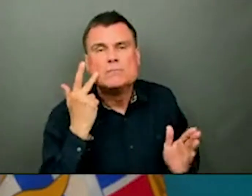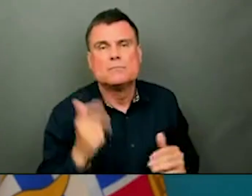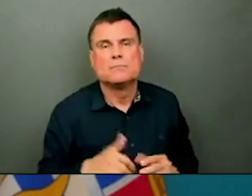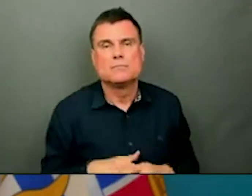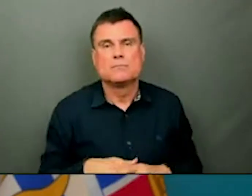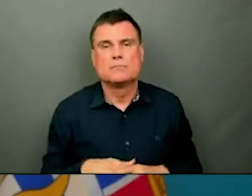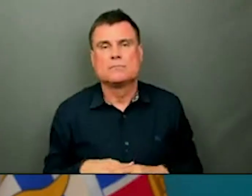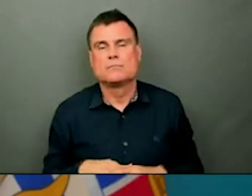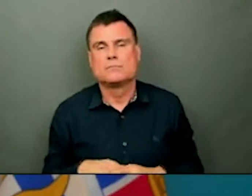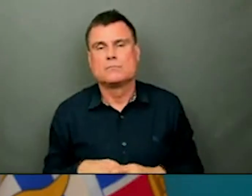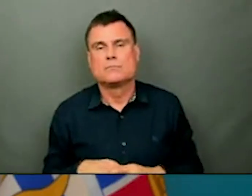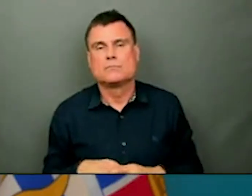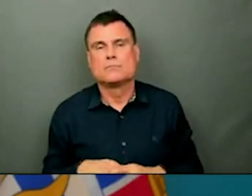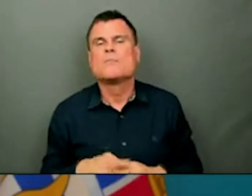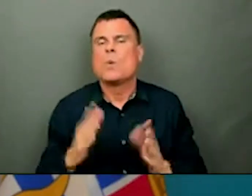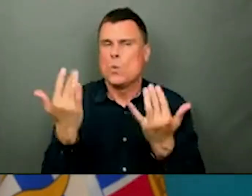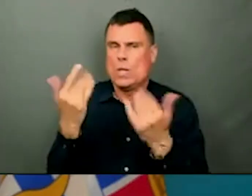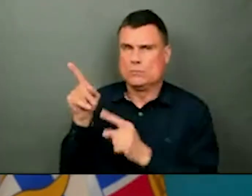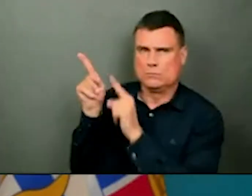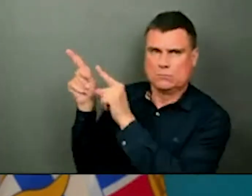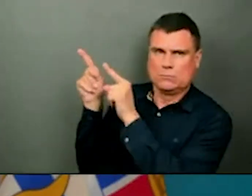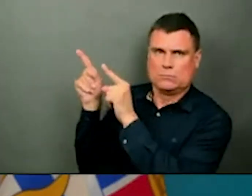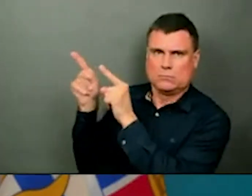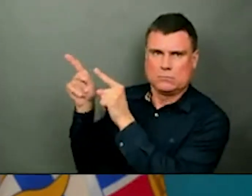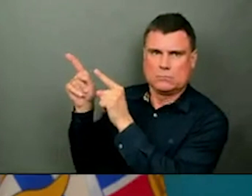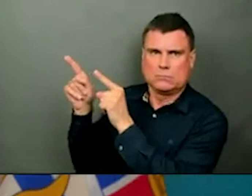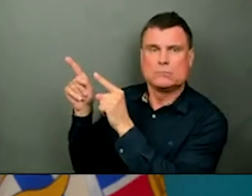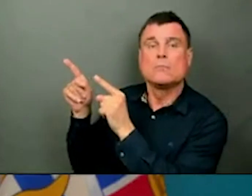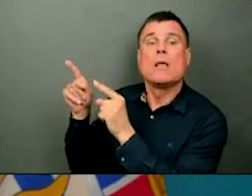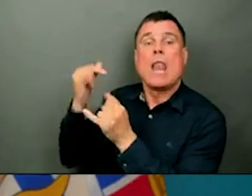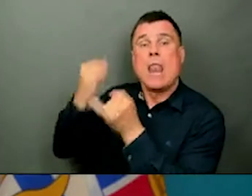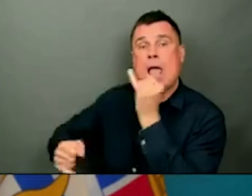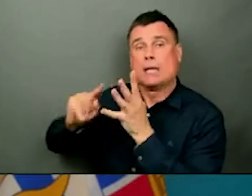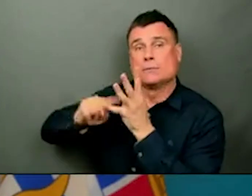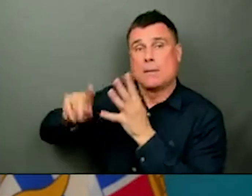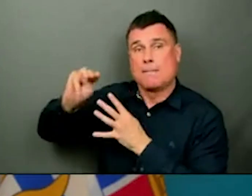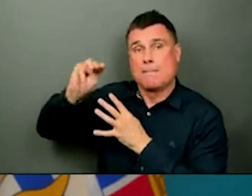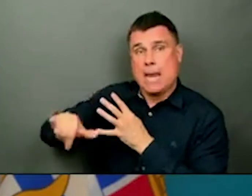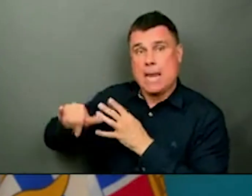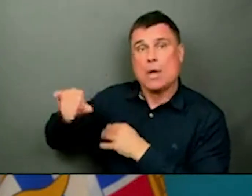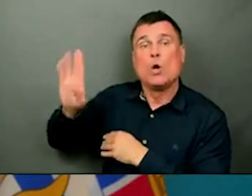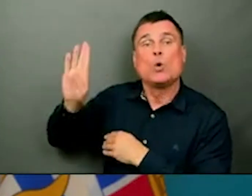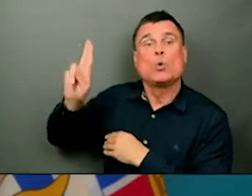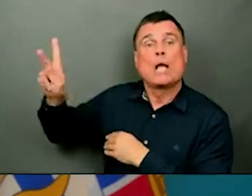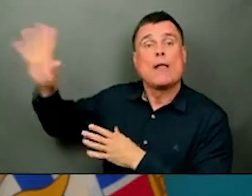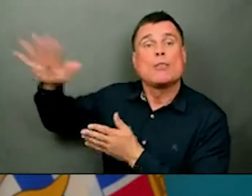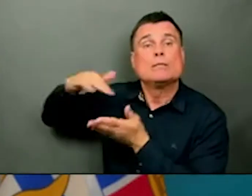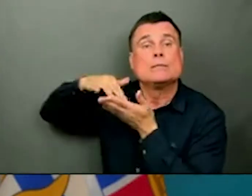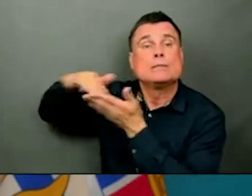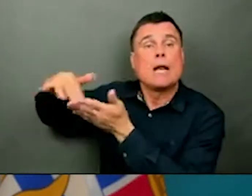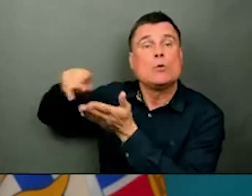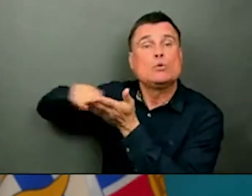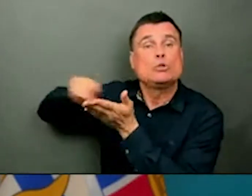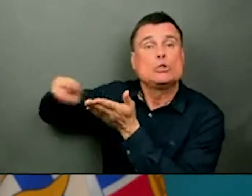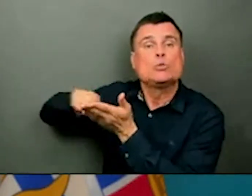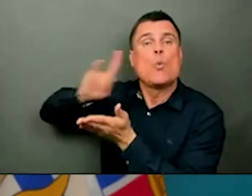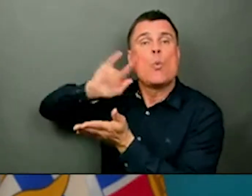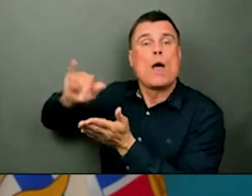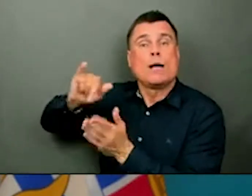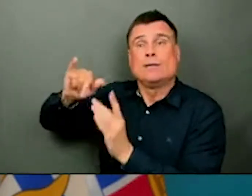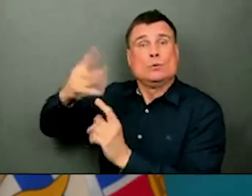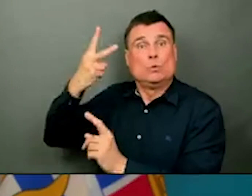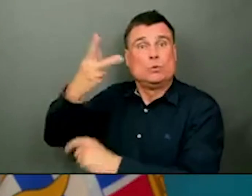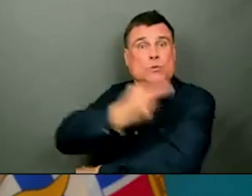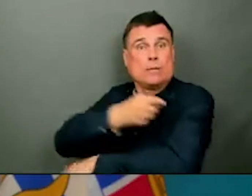better understanding from the UK study by the end of this month. And as I said earlier, it will be a choice for